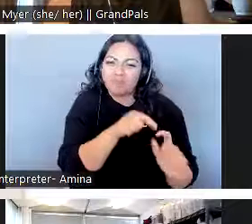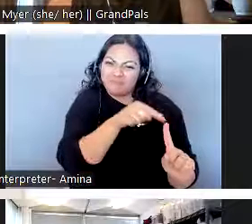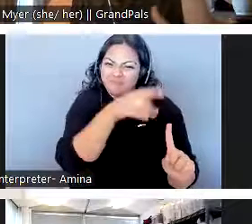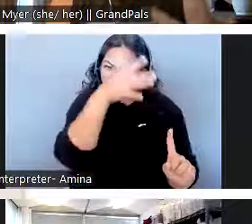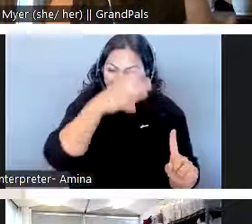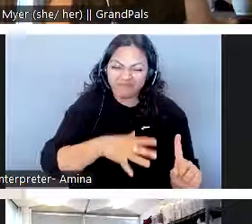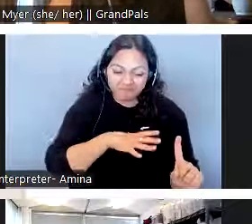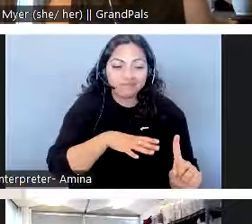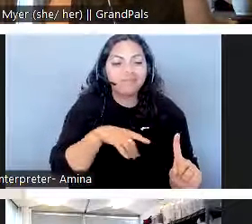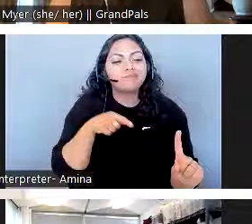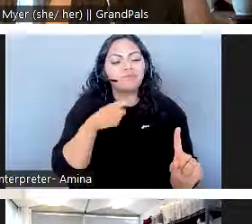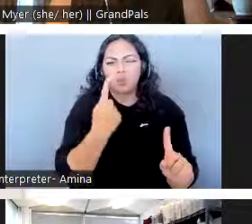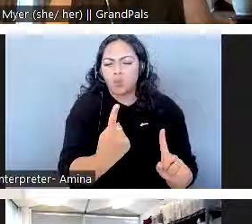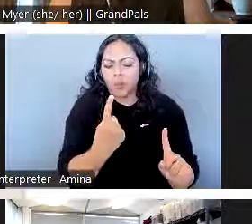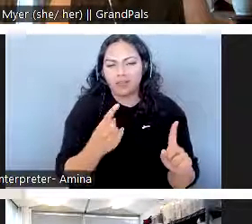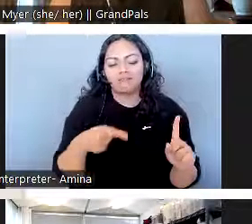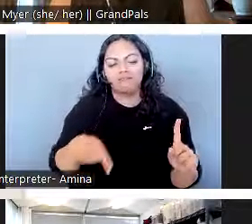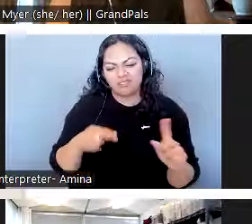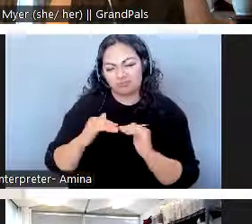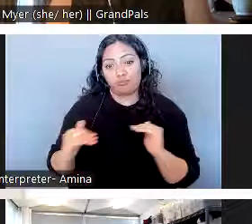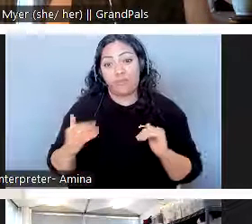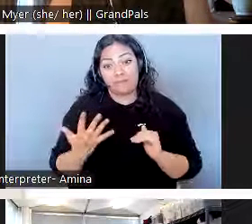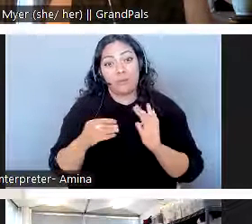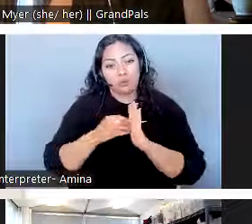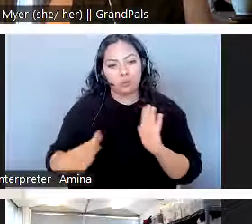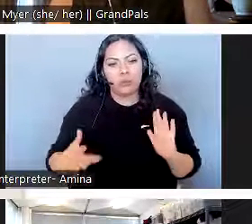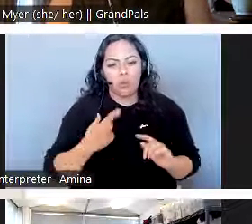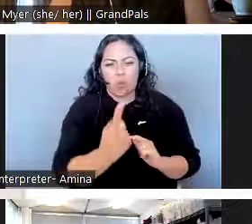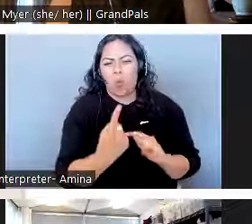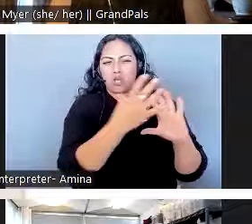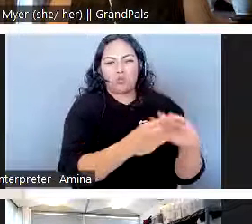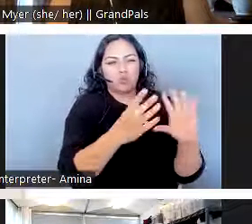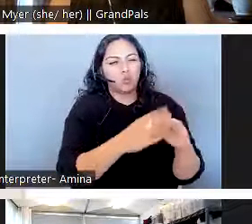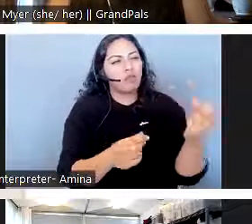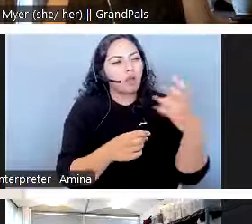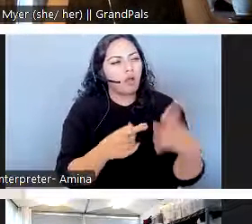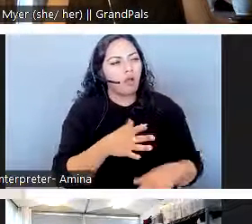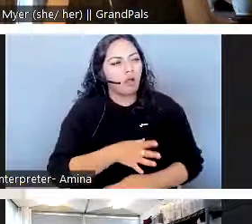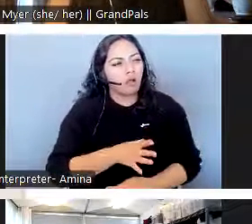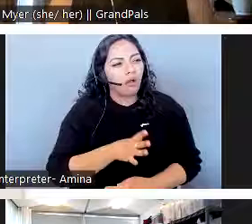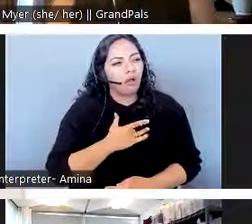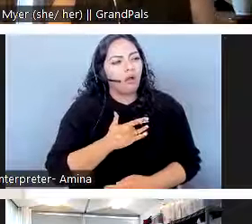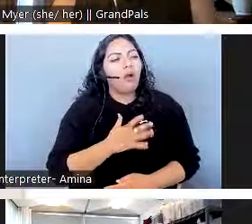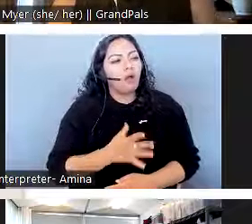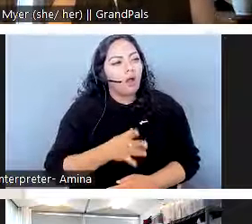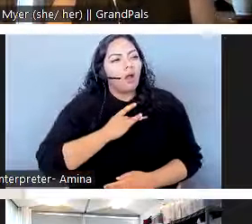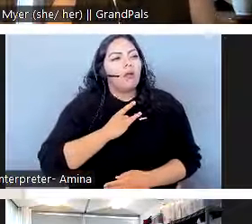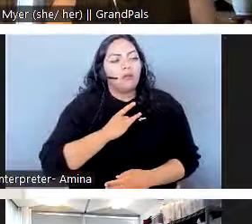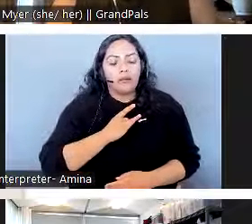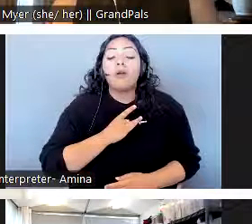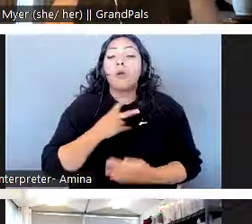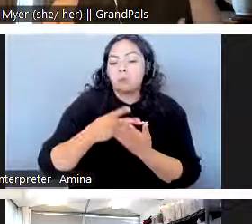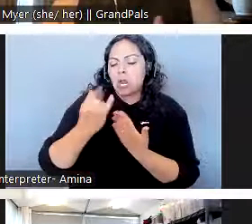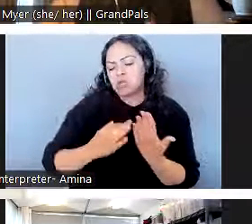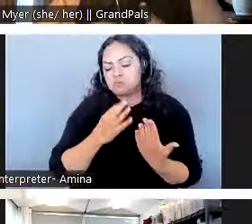there was a story in particular that really resonated with that student that Cecil had shared. And so for her project, she